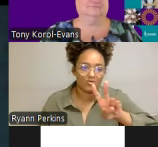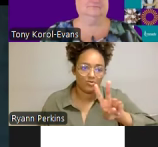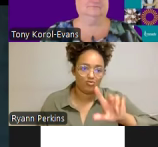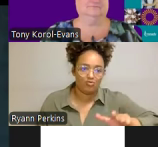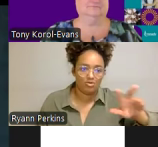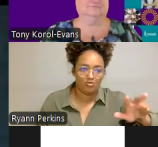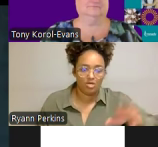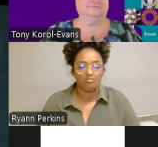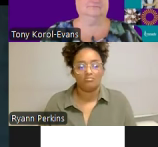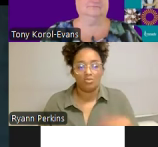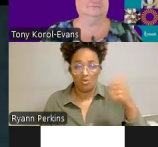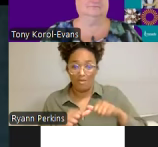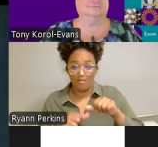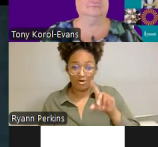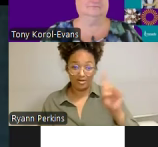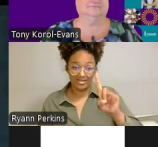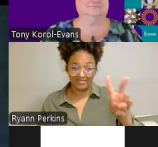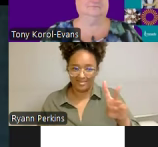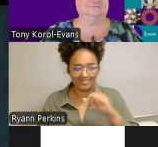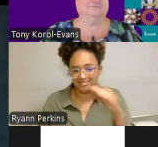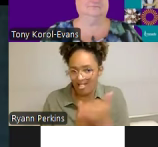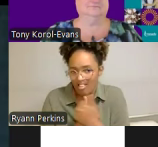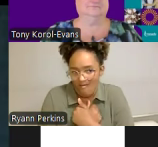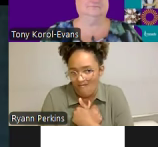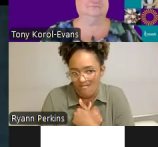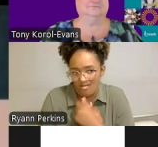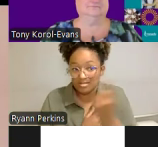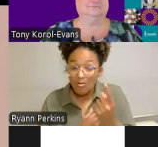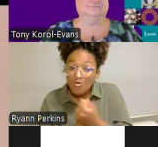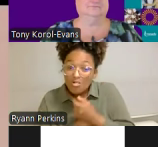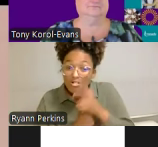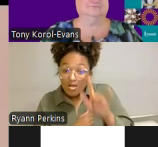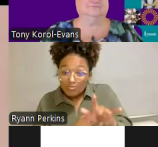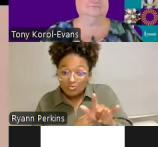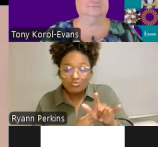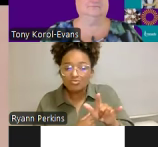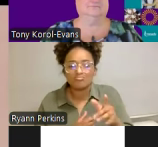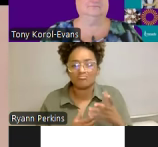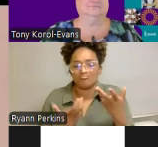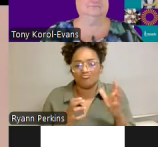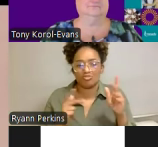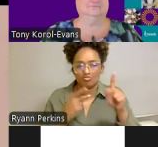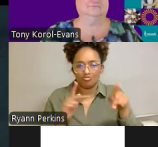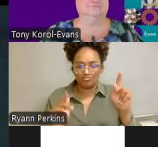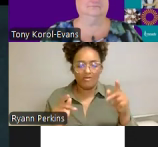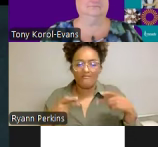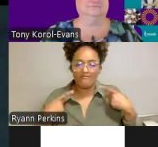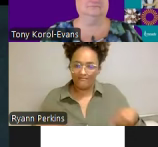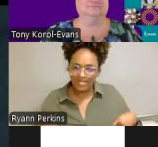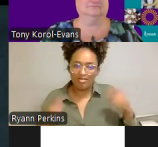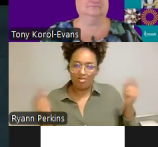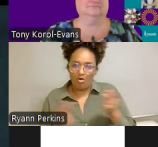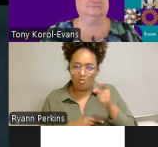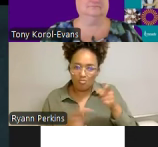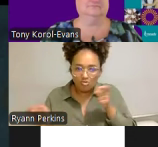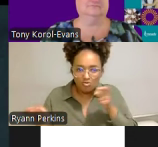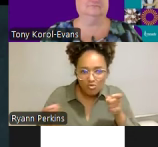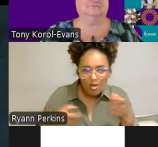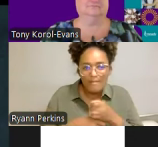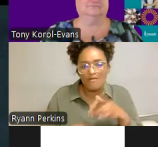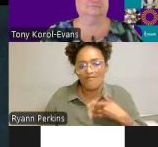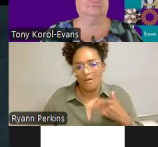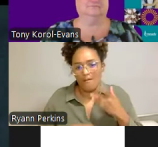harm you, control you, make you feel bad about yourself, or force you to do something that you don't want to do. A loving and